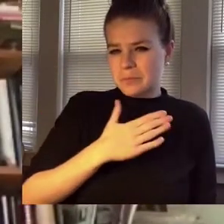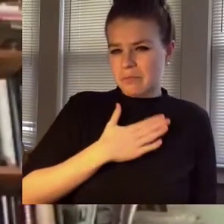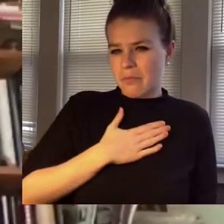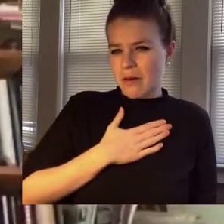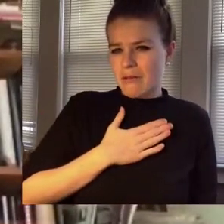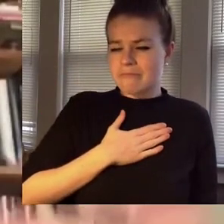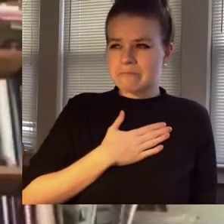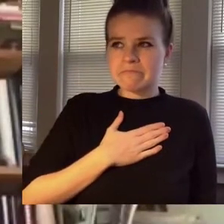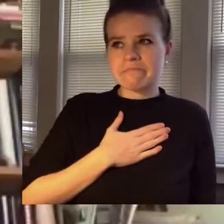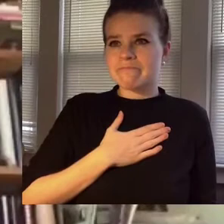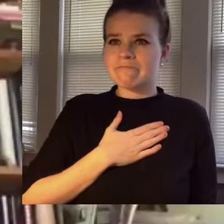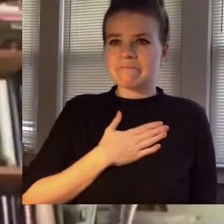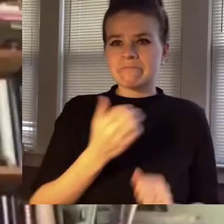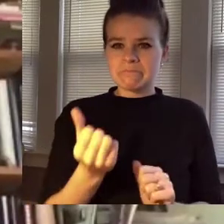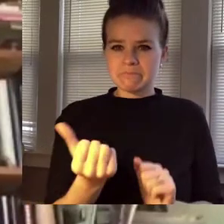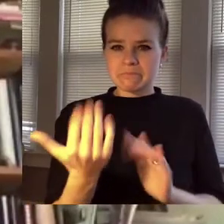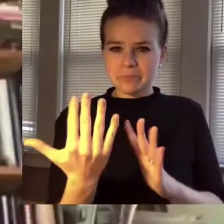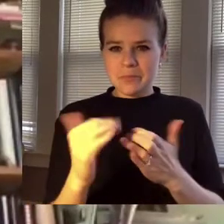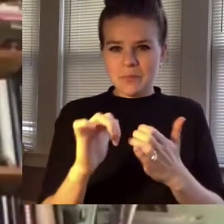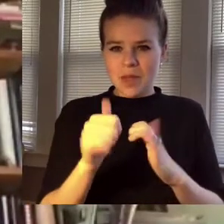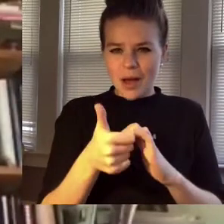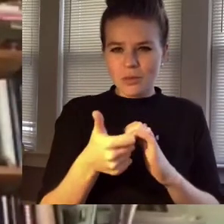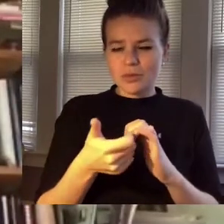operate in these spaces